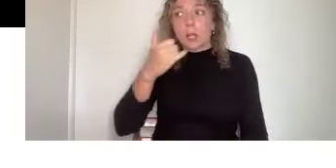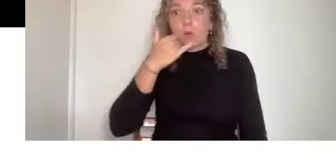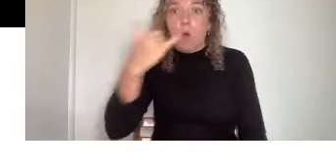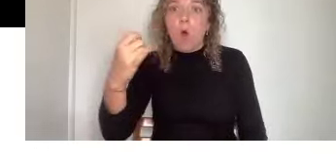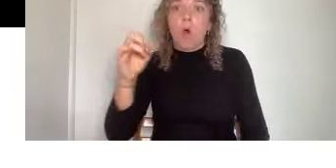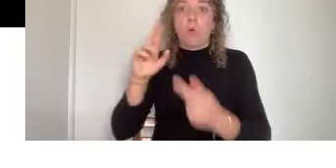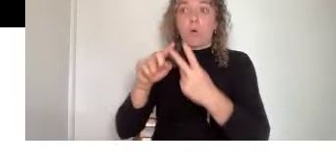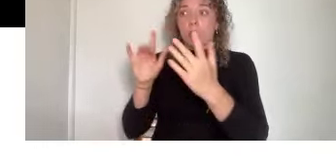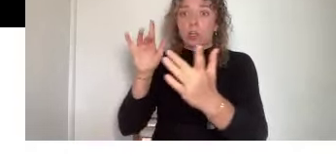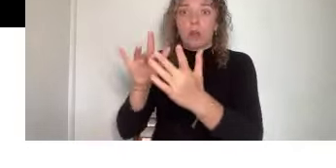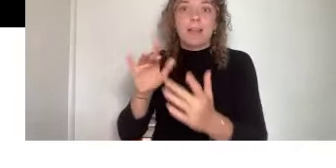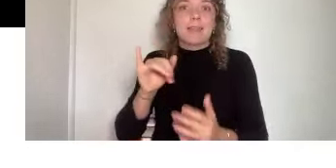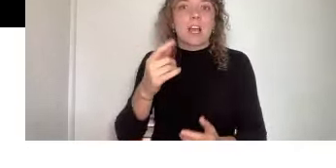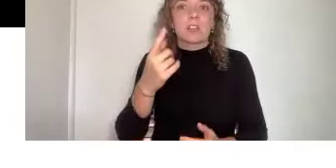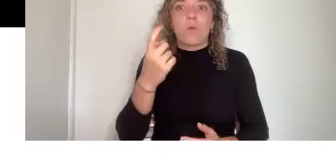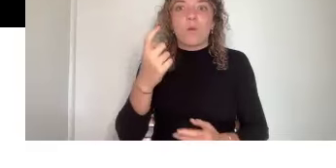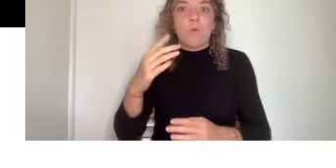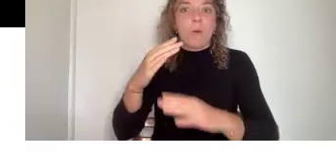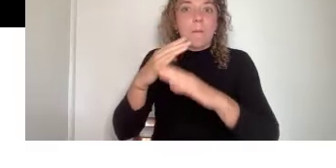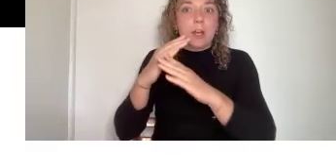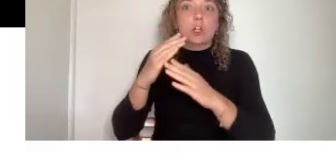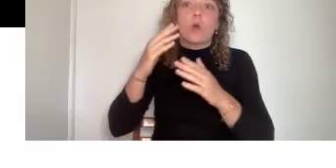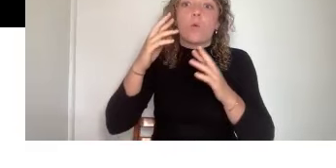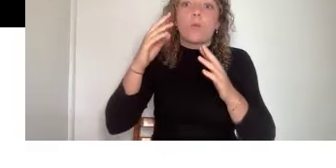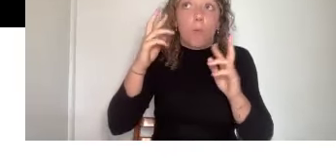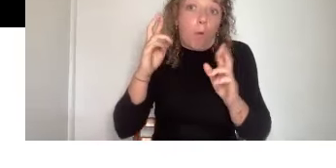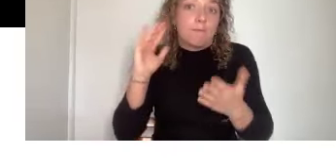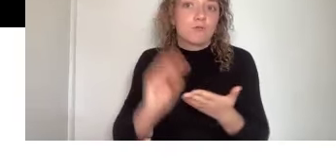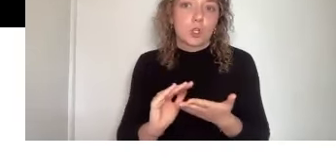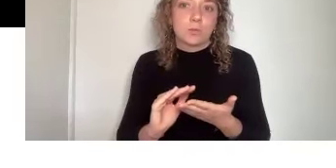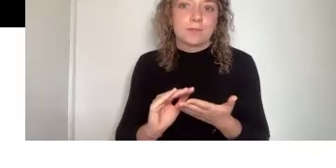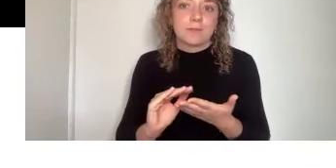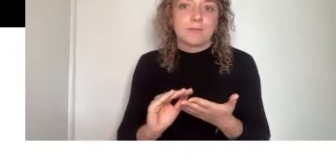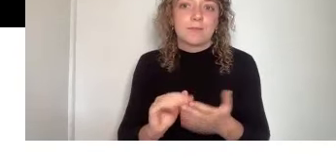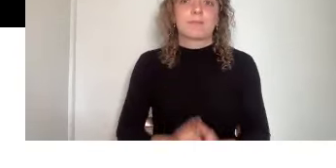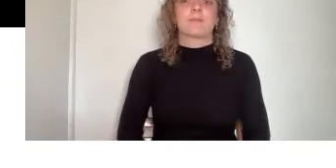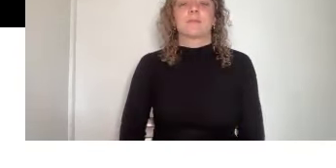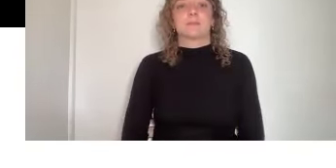contact them, that's just one more barrier that's hopefully reduced.